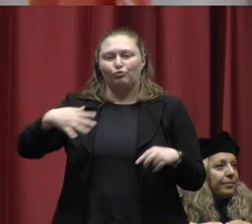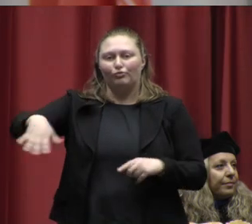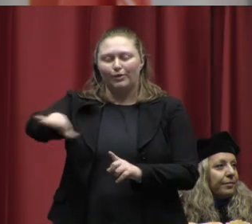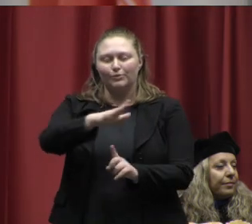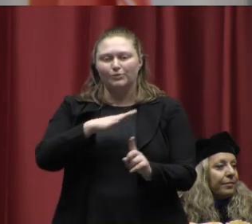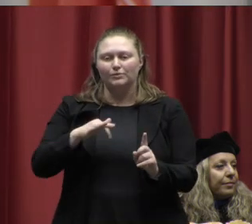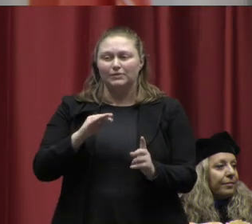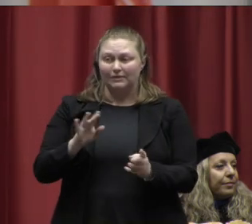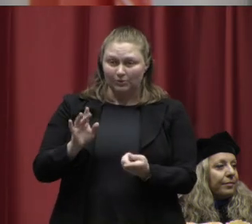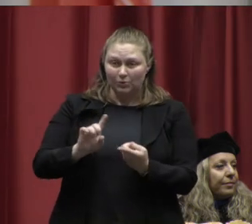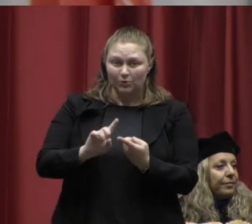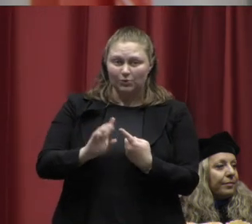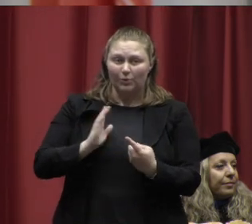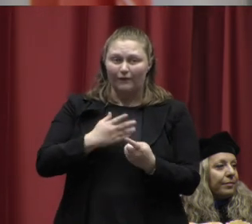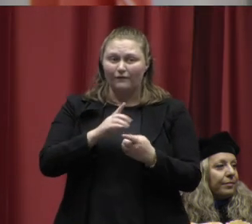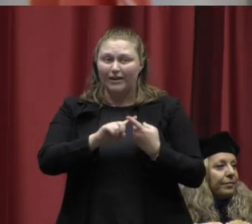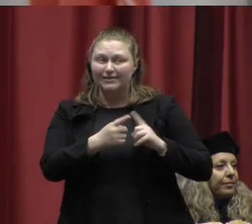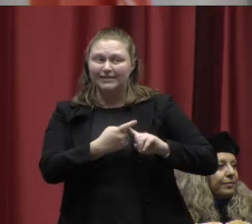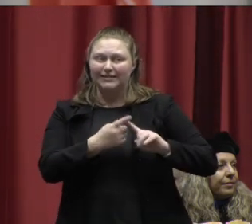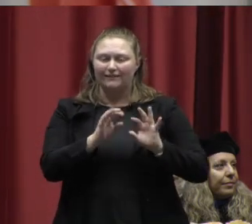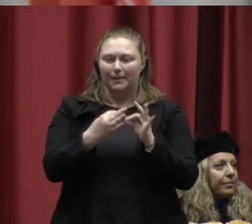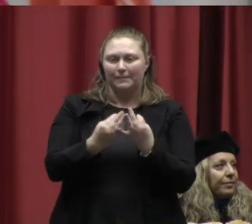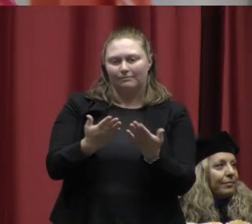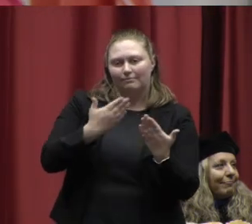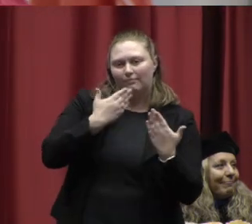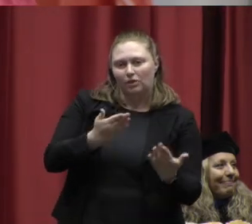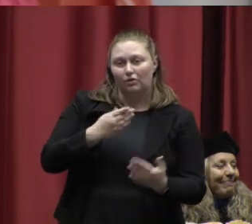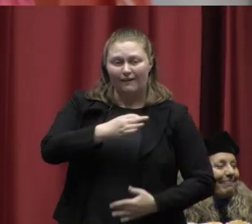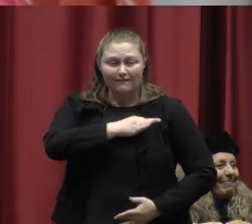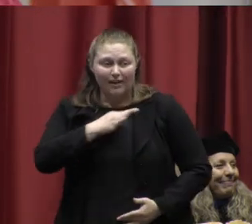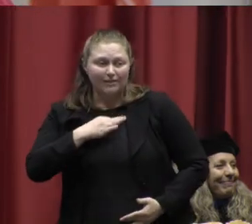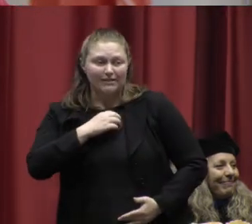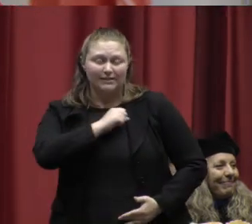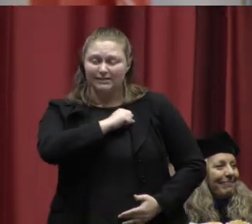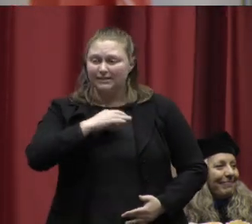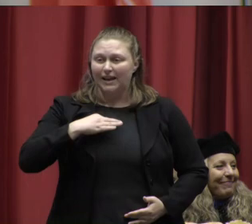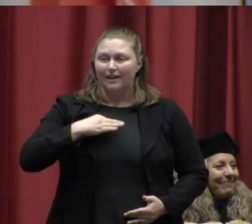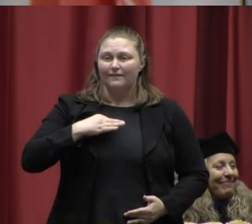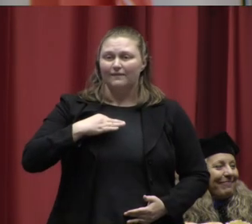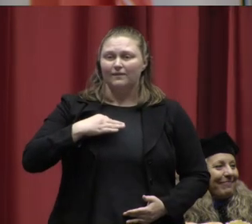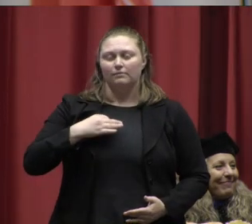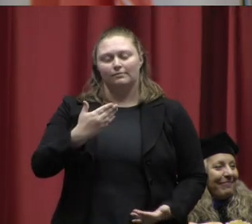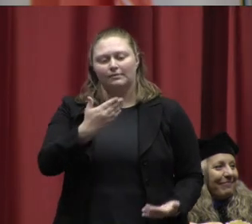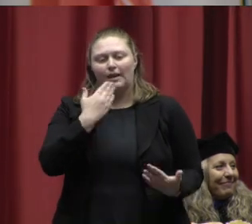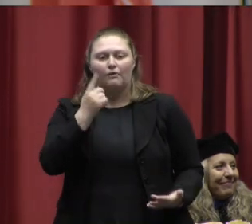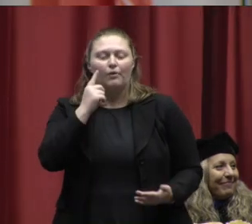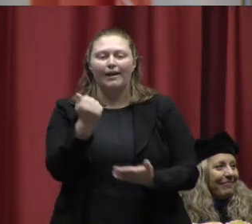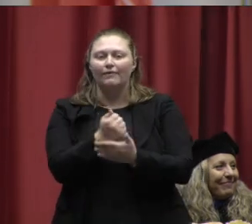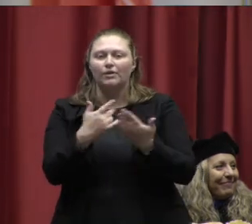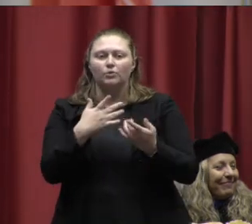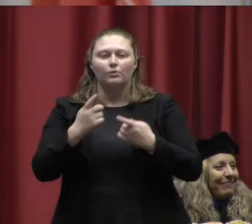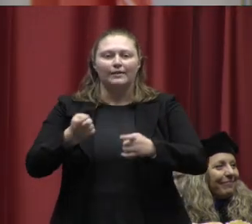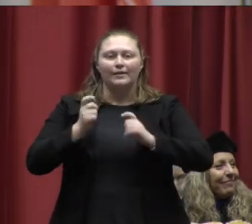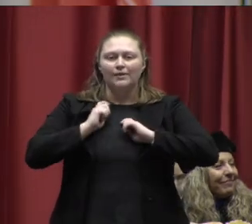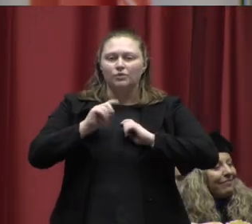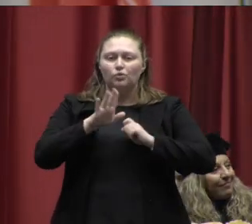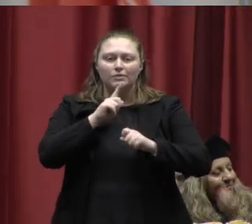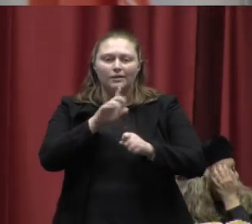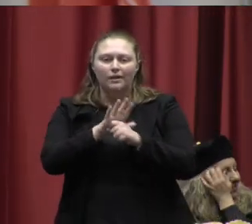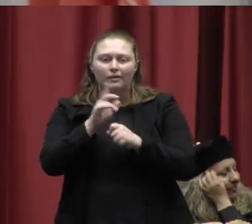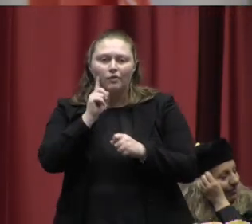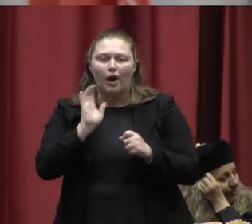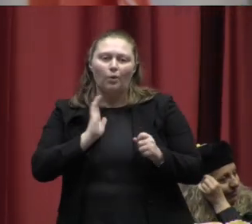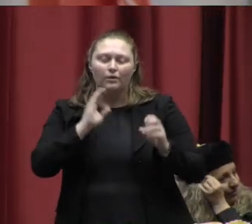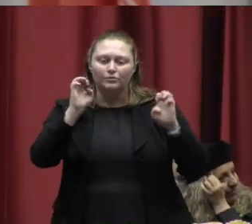our friends and families, thank you. To the faculty and staff at UNM, thank you for your unwavering dedication to our